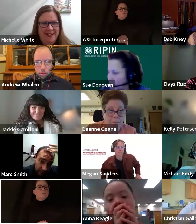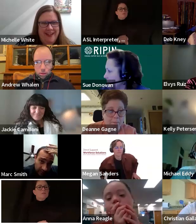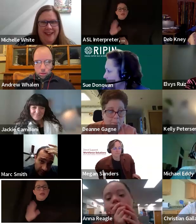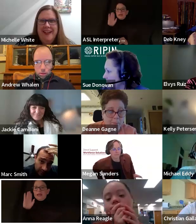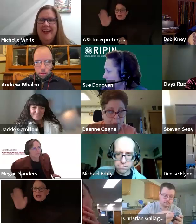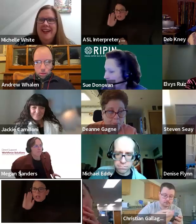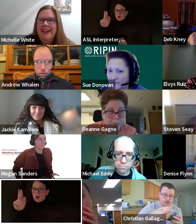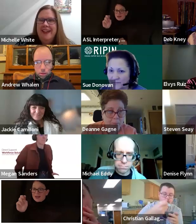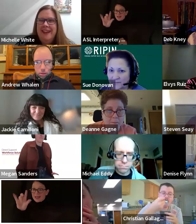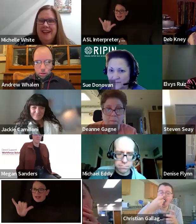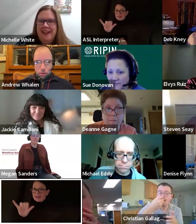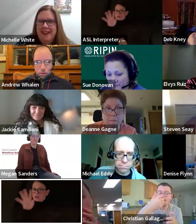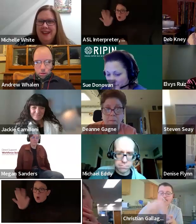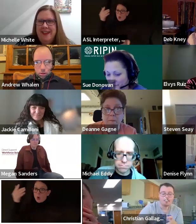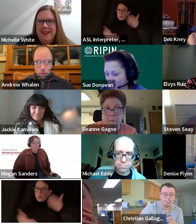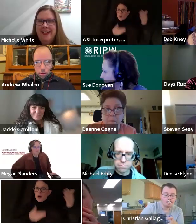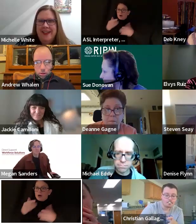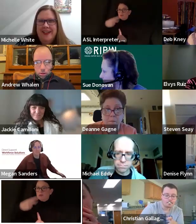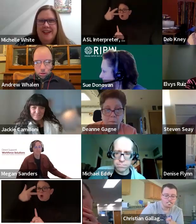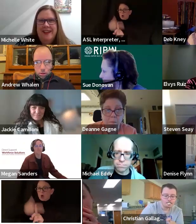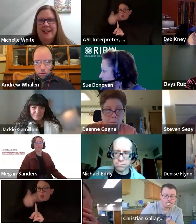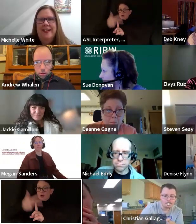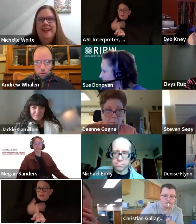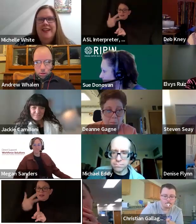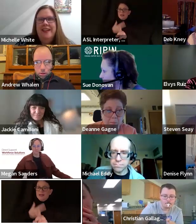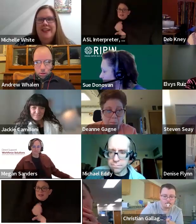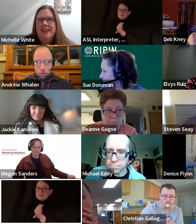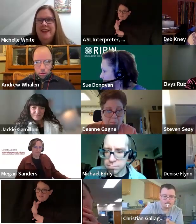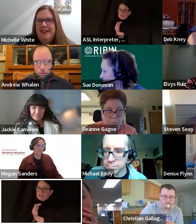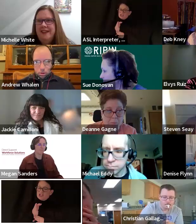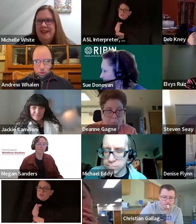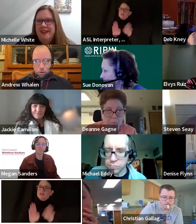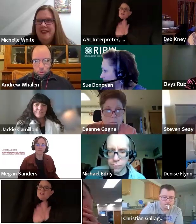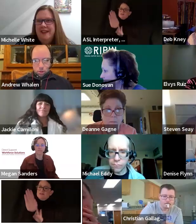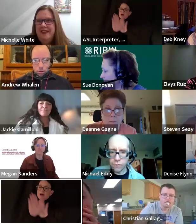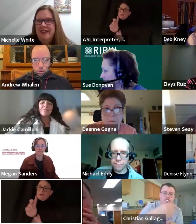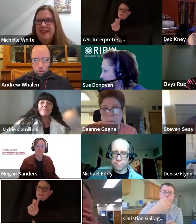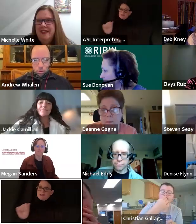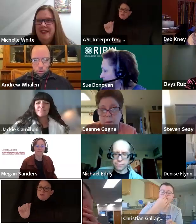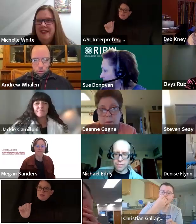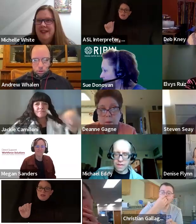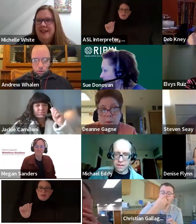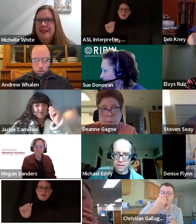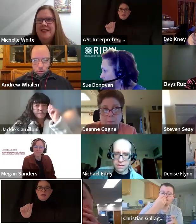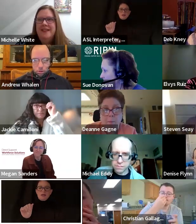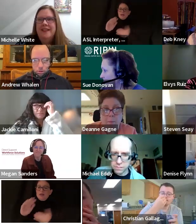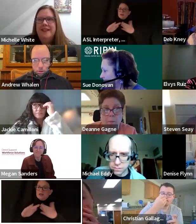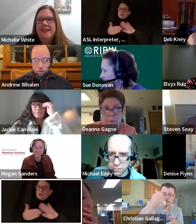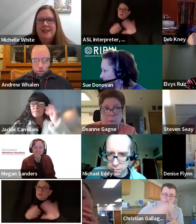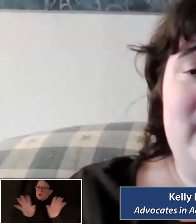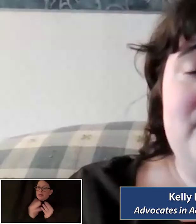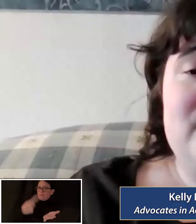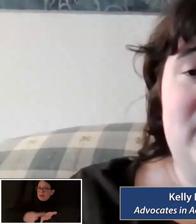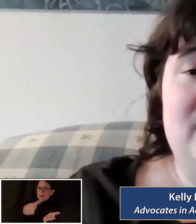Welcome to our quarterly Division of Developmental Disabilities Community